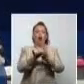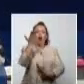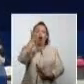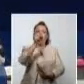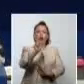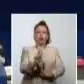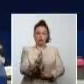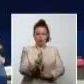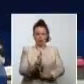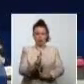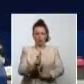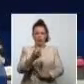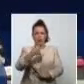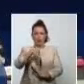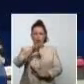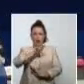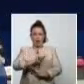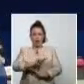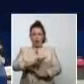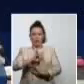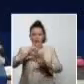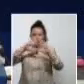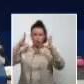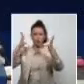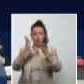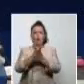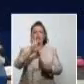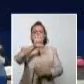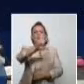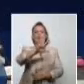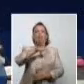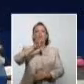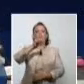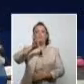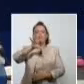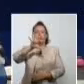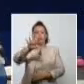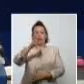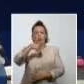day before. These 525 discharges represent